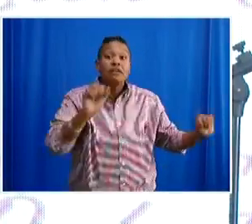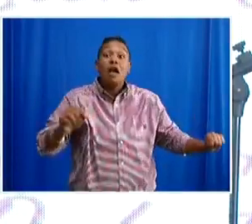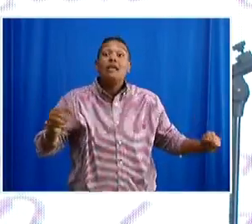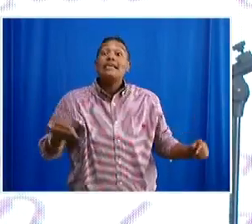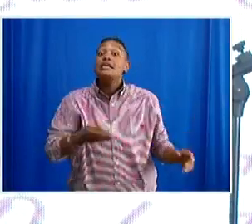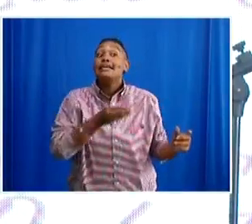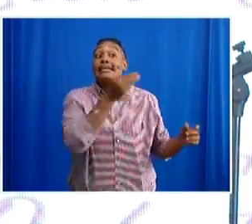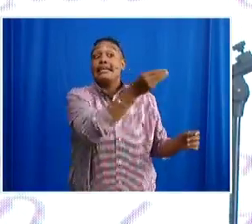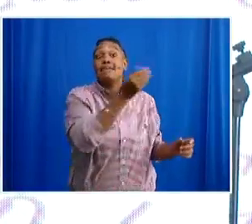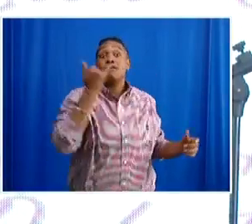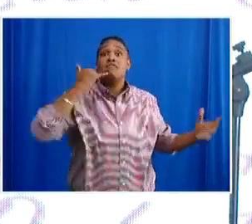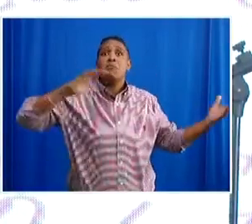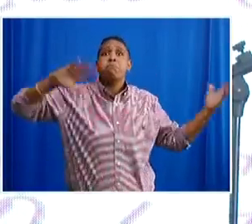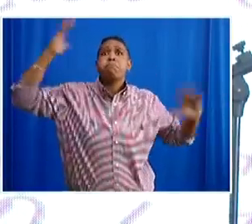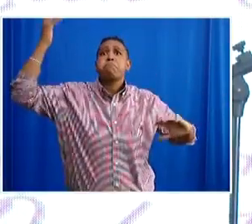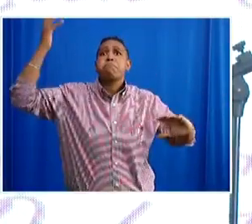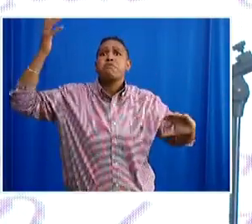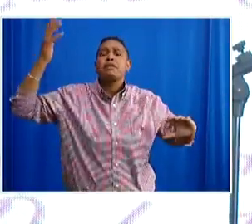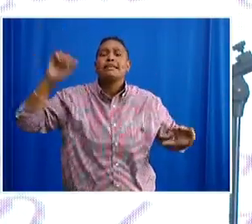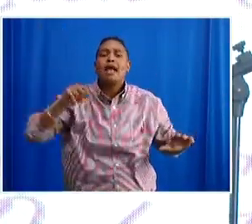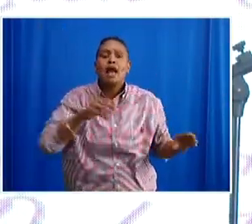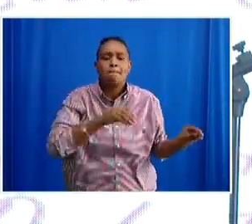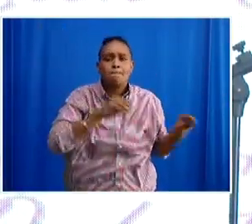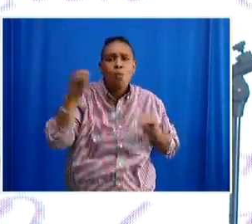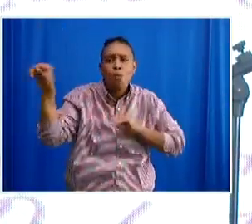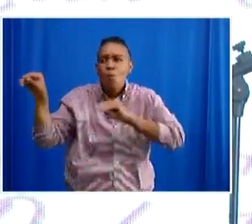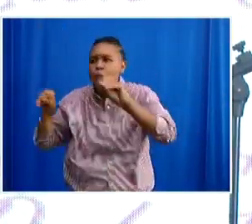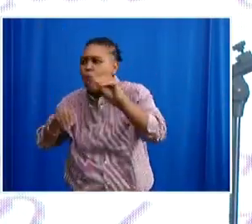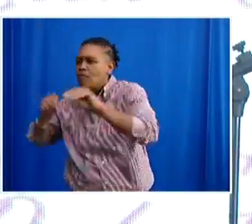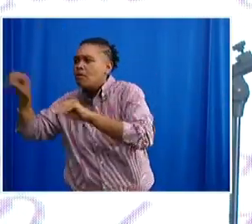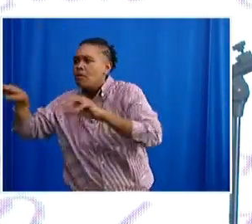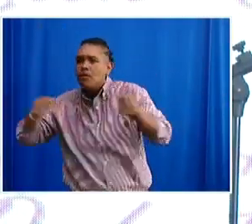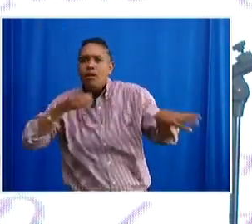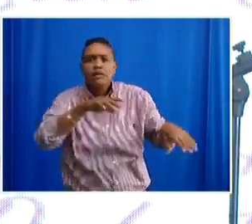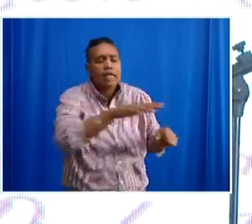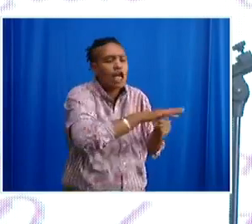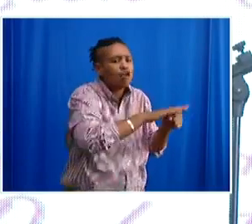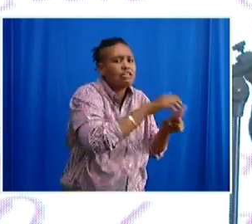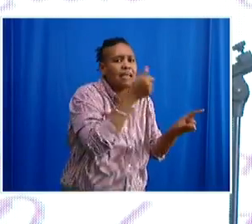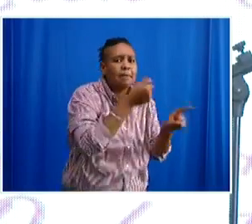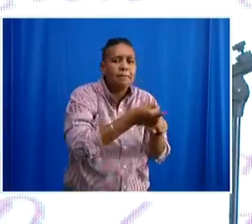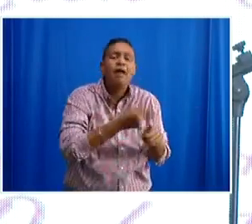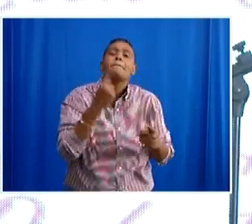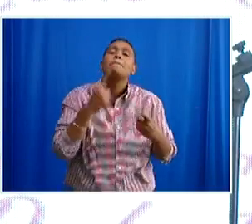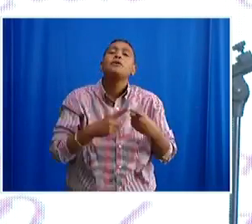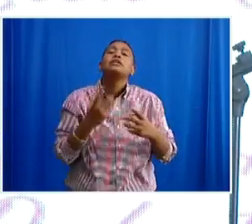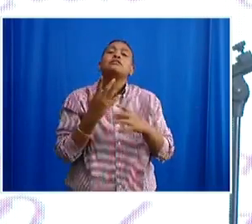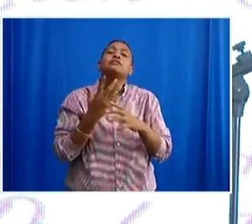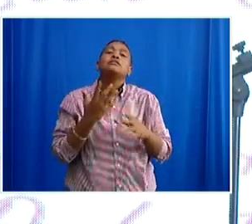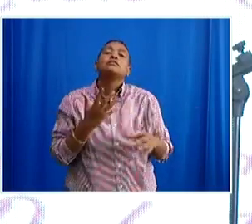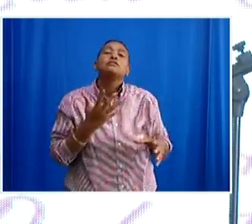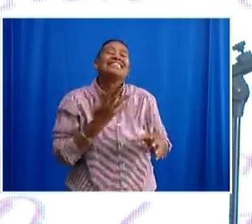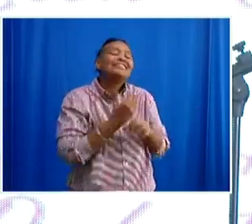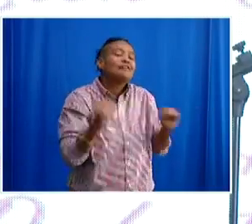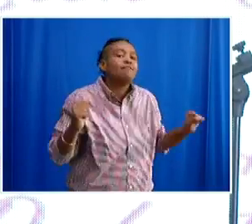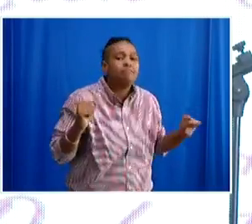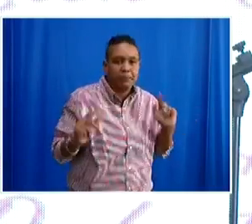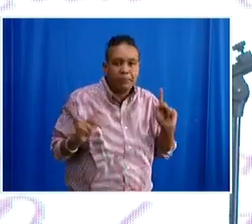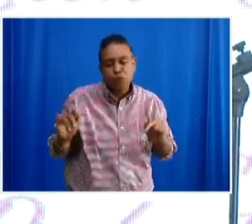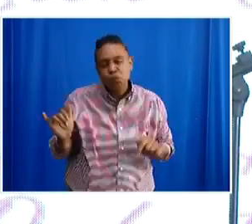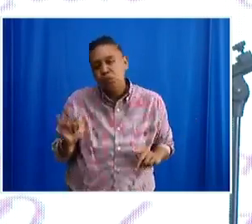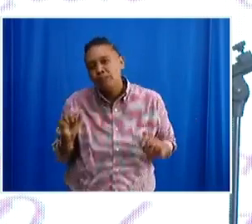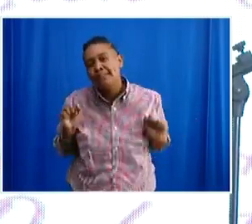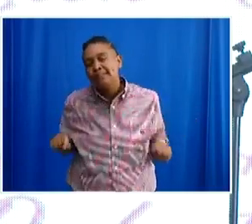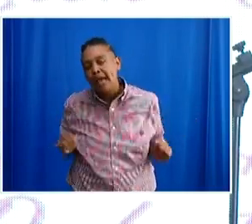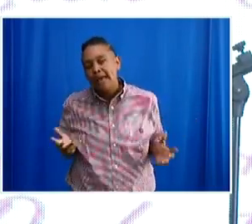of natural disaster in moving product to areas that are affected and in engaging in rescue. But as